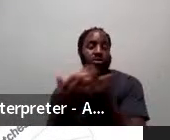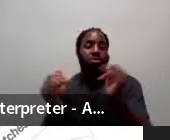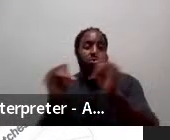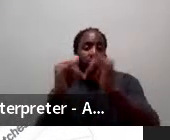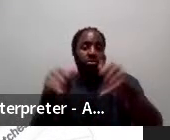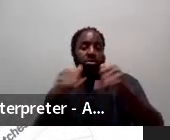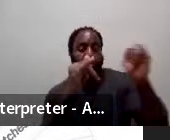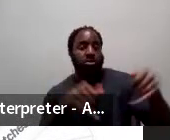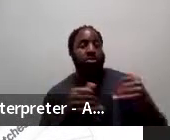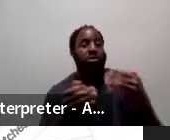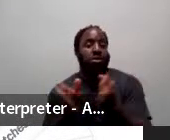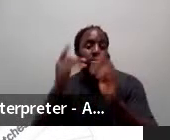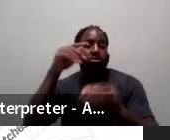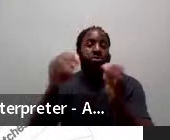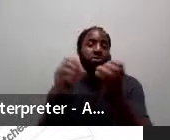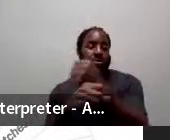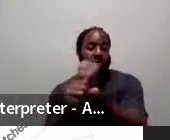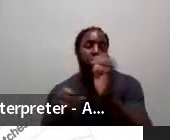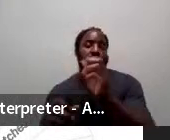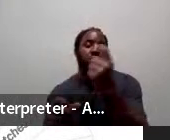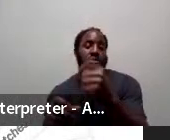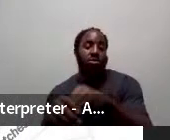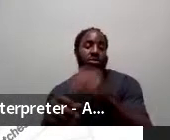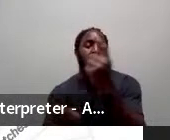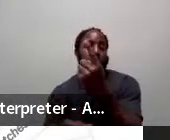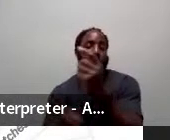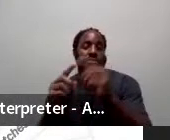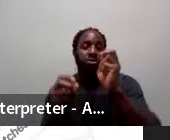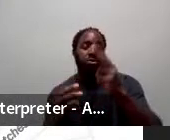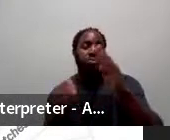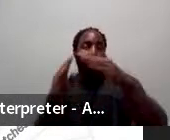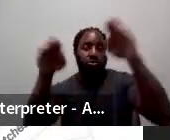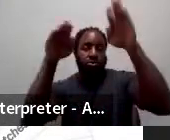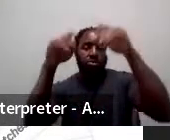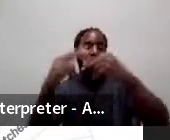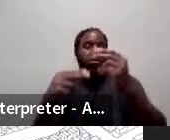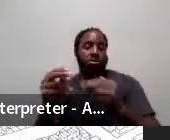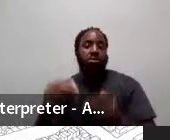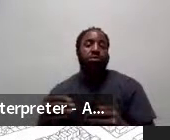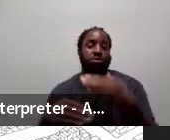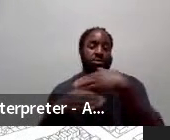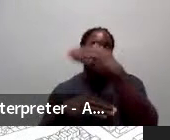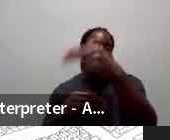manufacturing in 1 or 2 story buildings. Next slide, please.